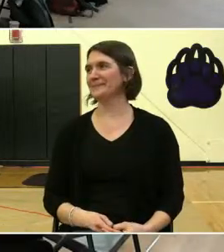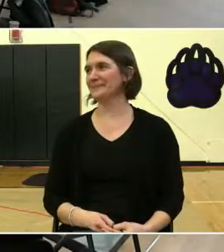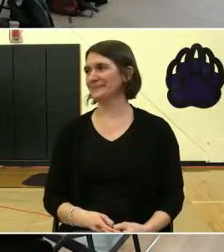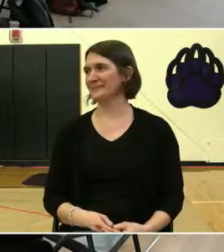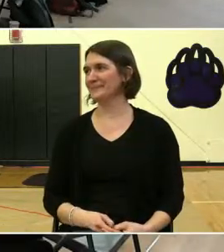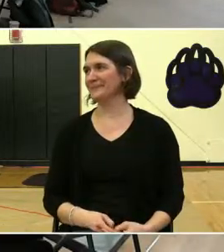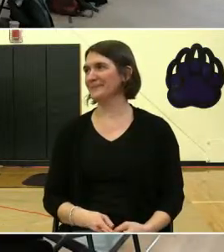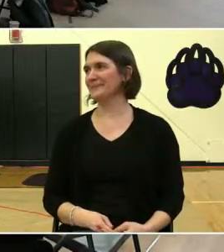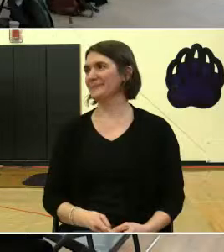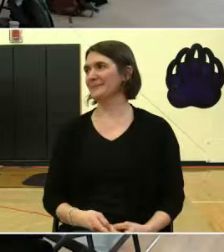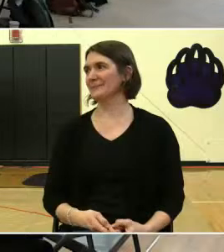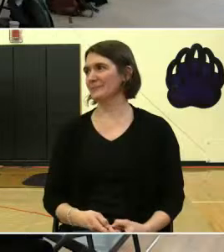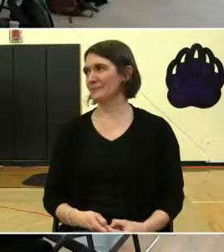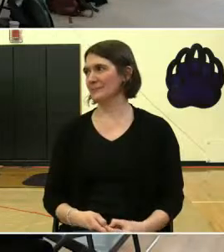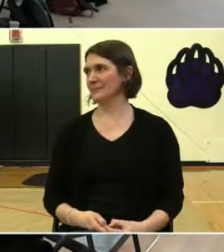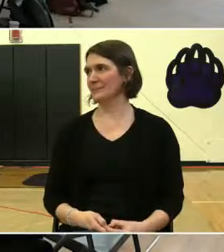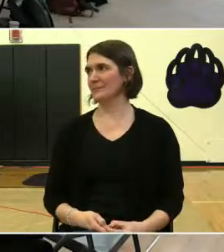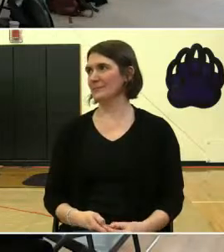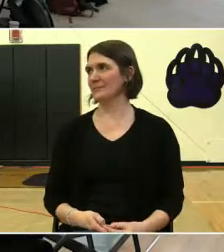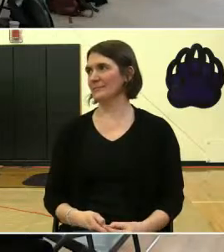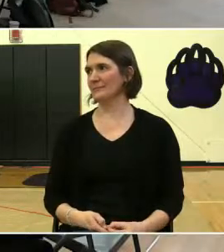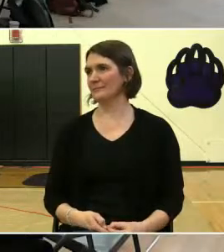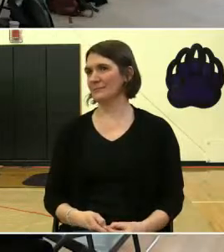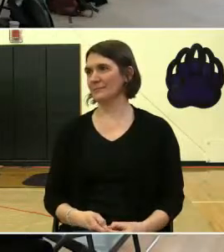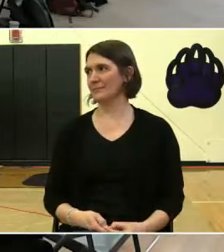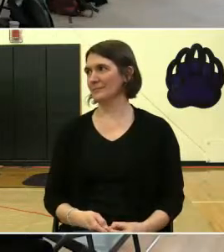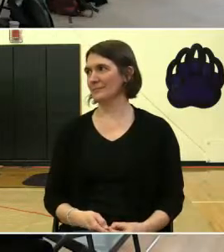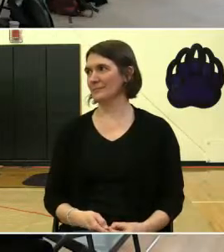to we need to go